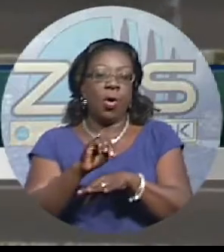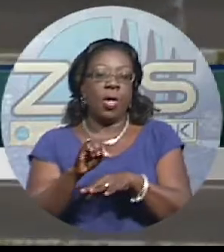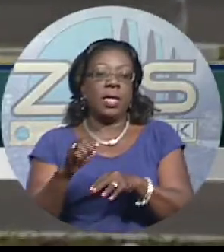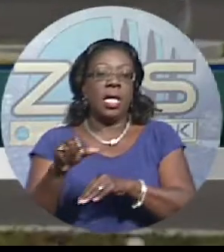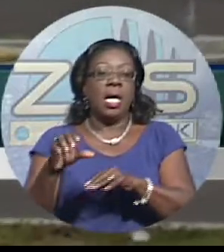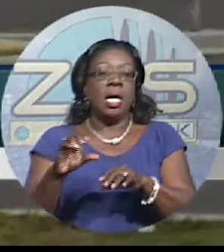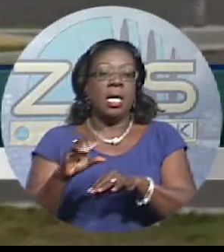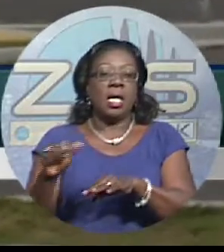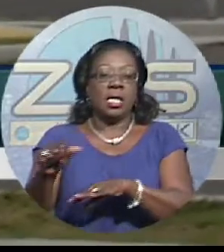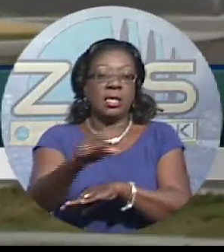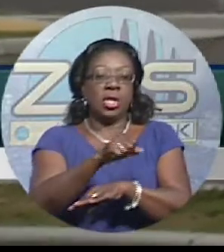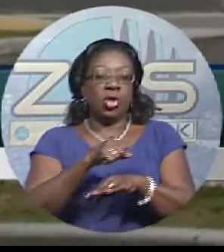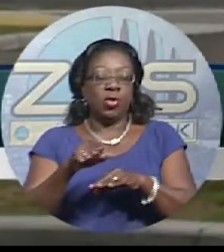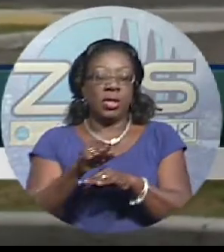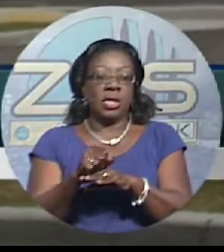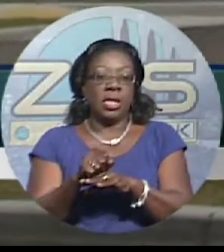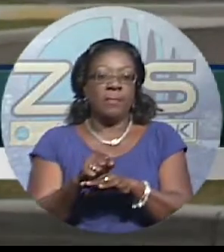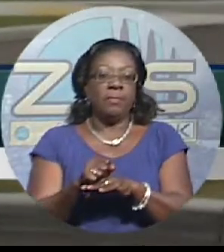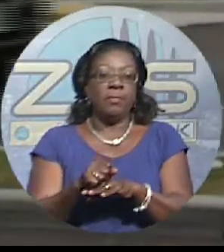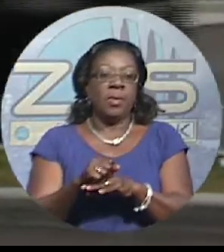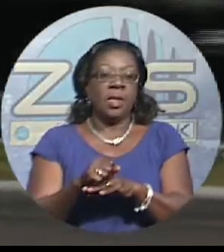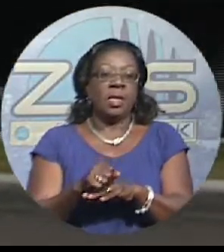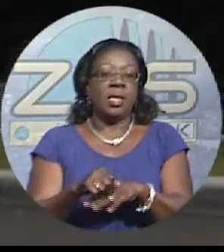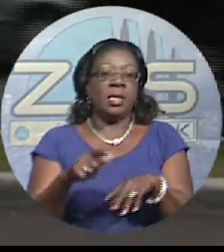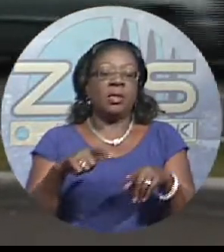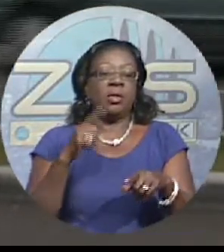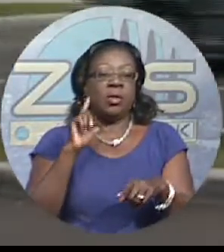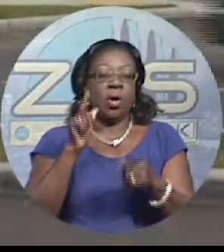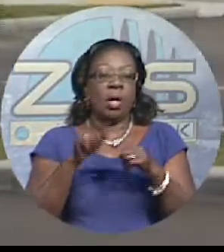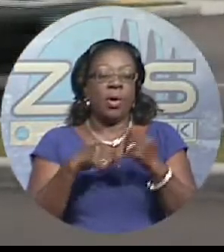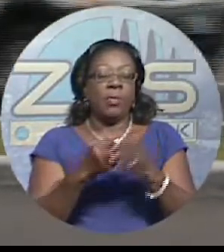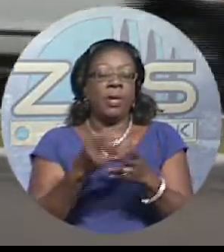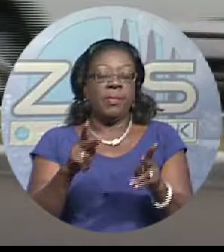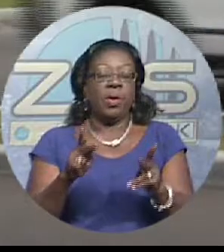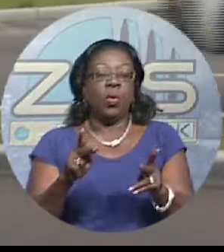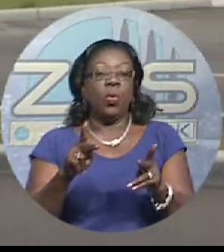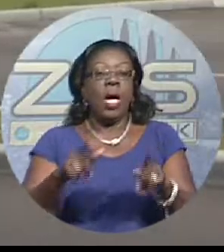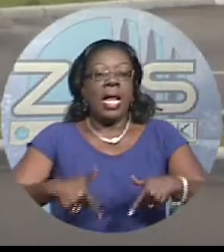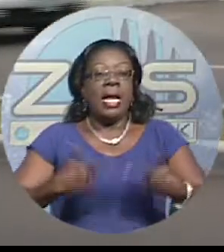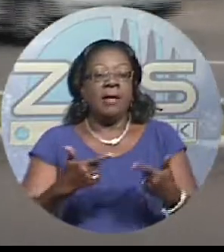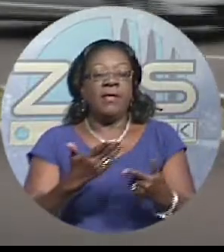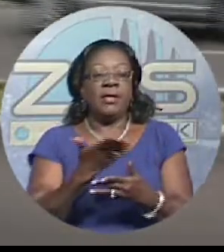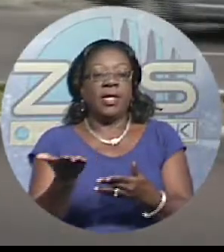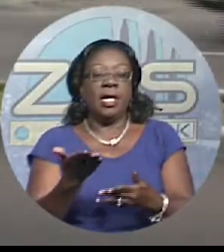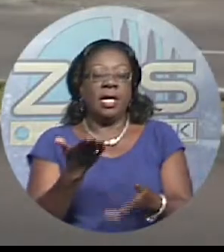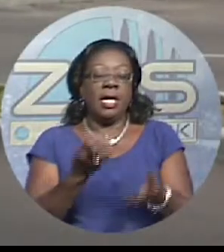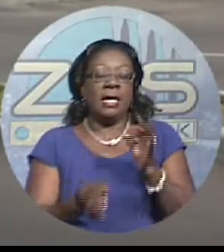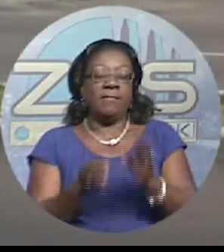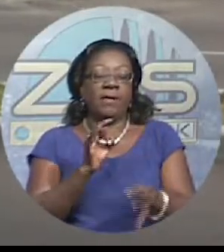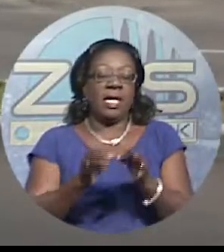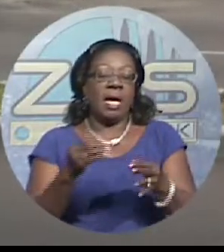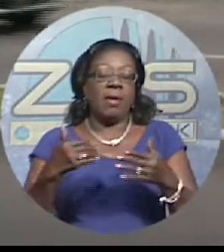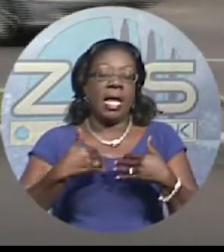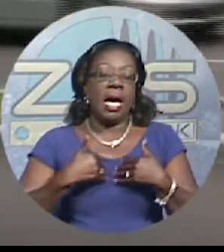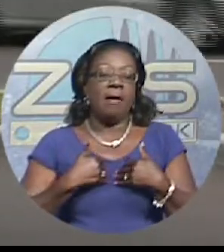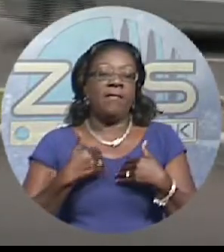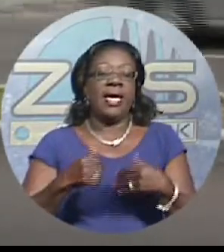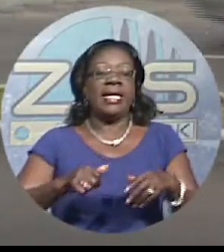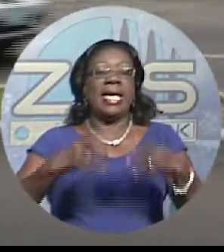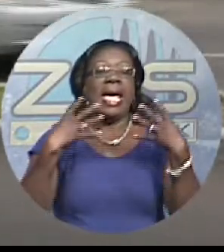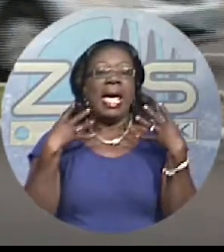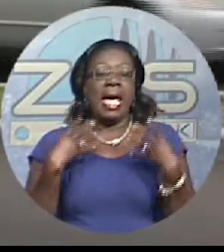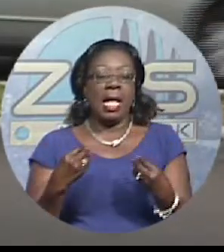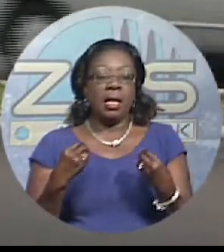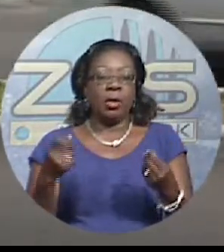being negatively impacted, in particular those living in Highbury Park. This issue came to light after a report conducted by the